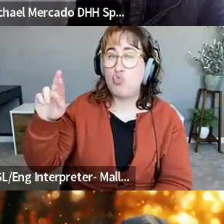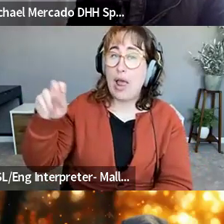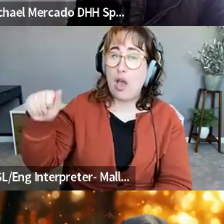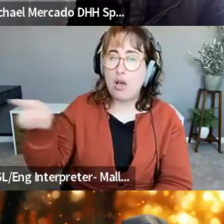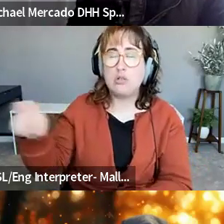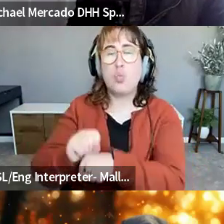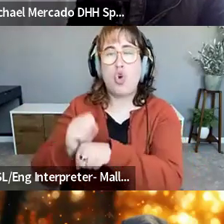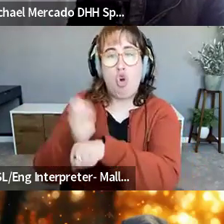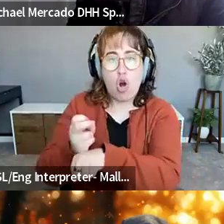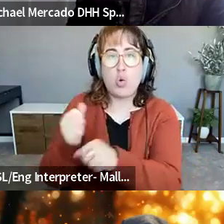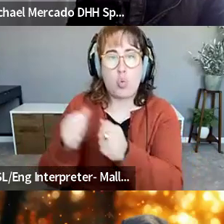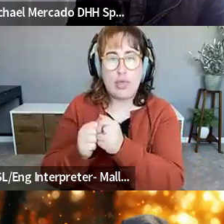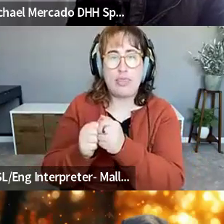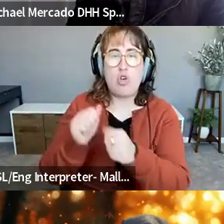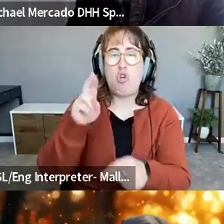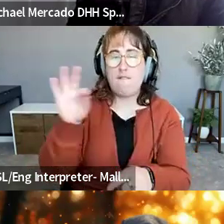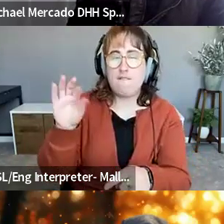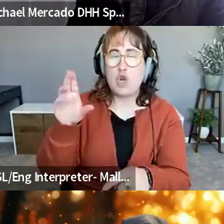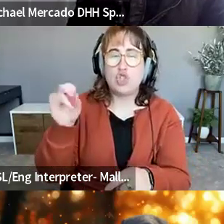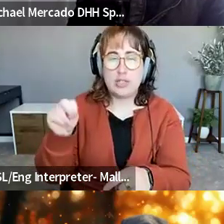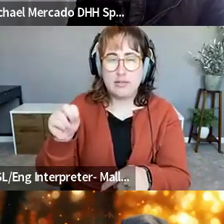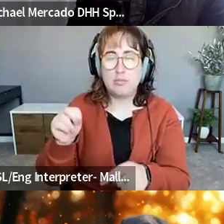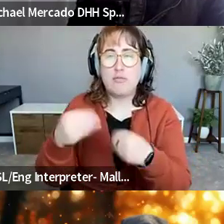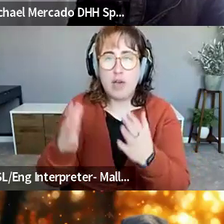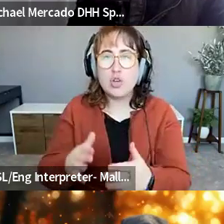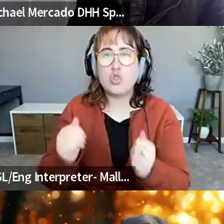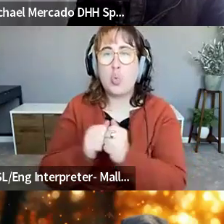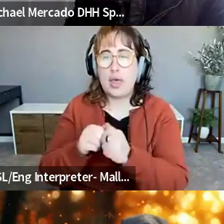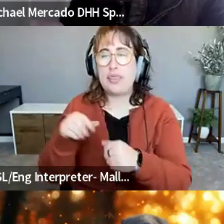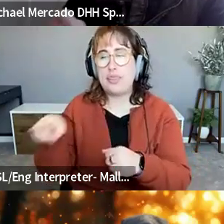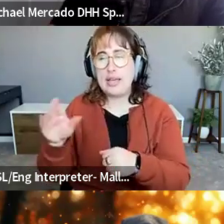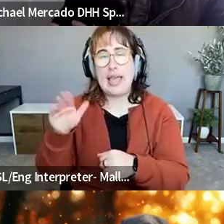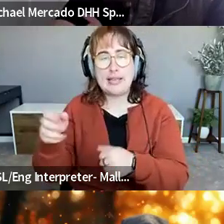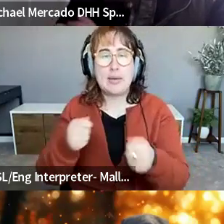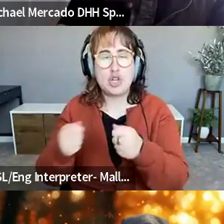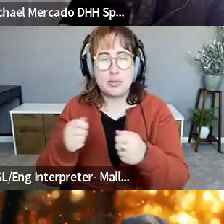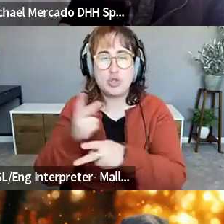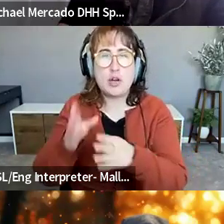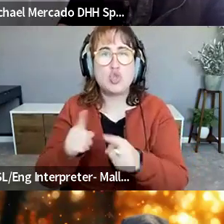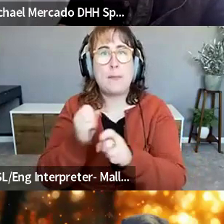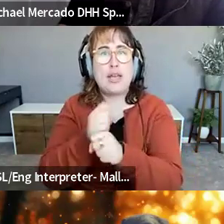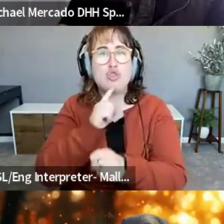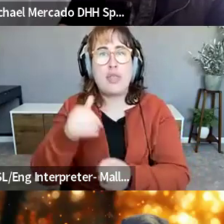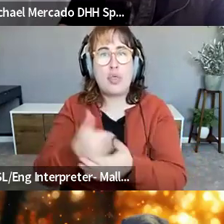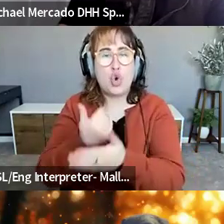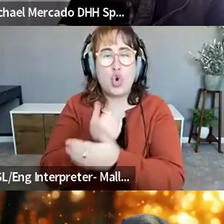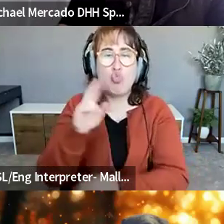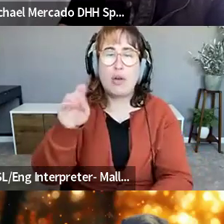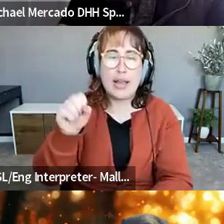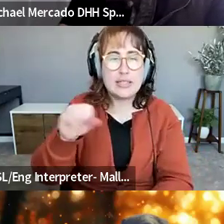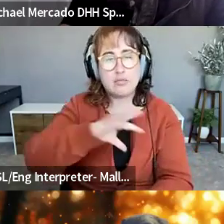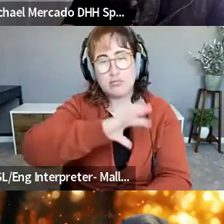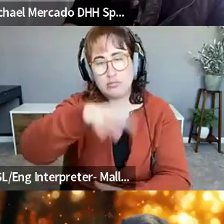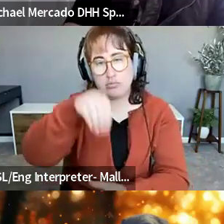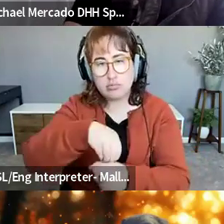hard with our ARF push-in providers, and Toby Golden, our intensive case management supervisor, to really make sure that those new rates encompass